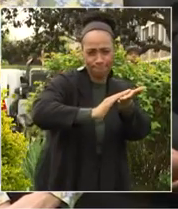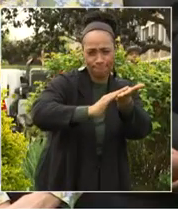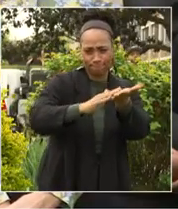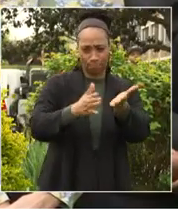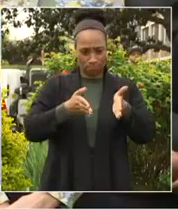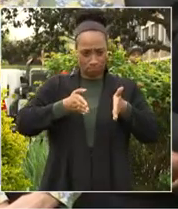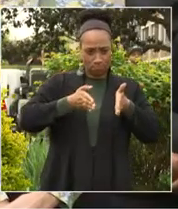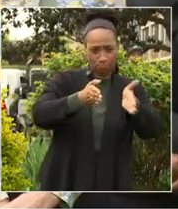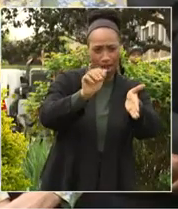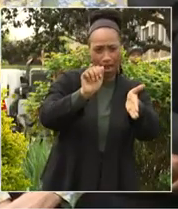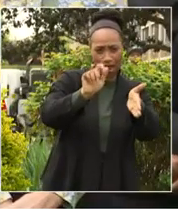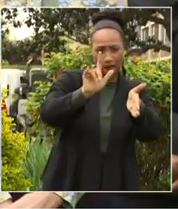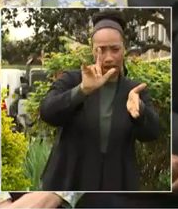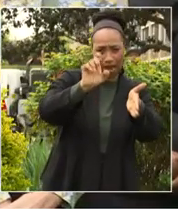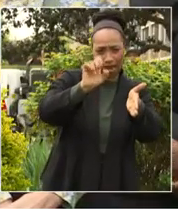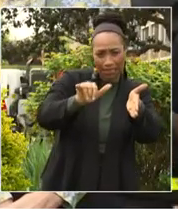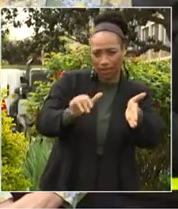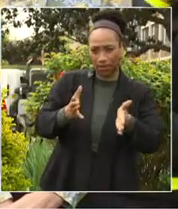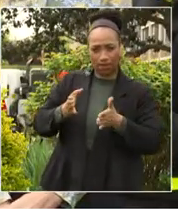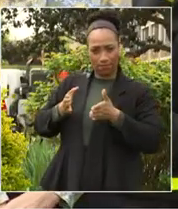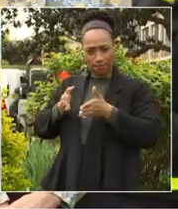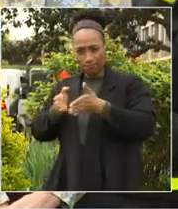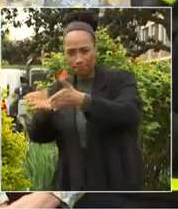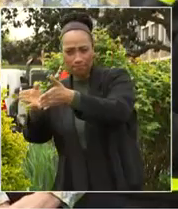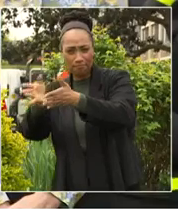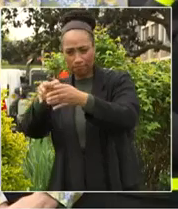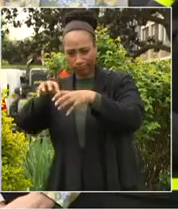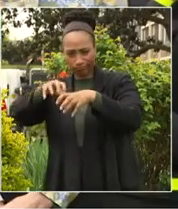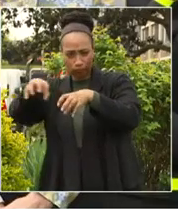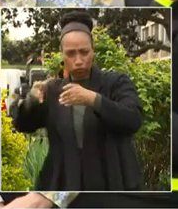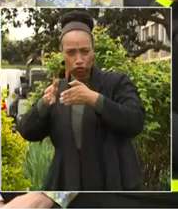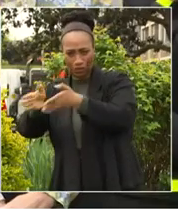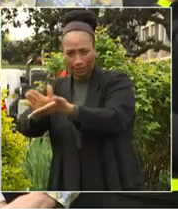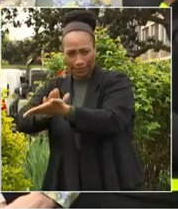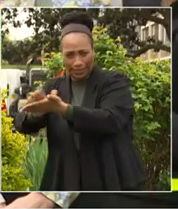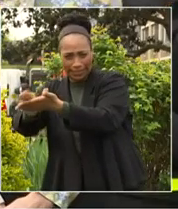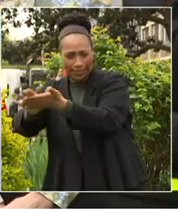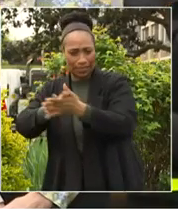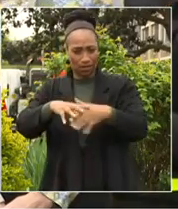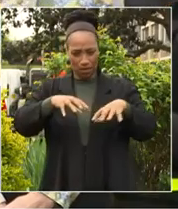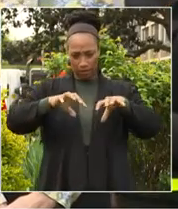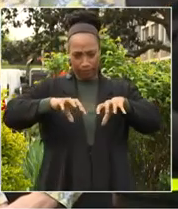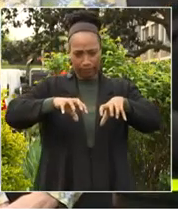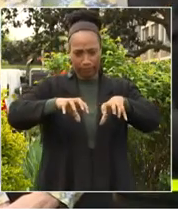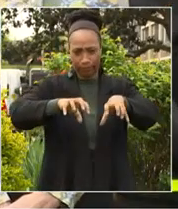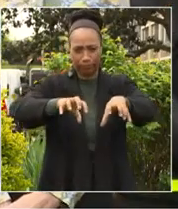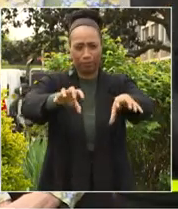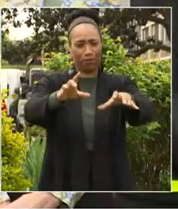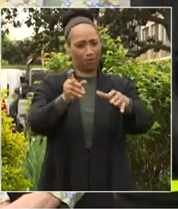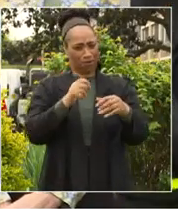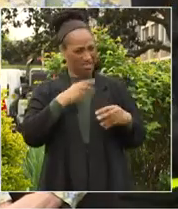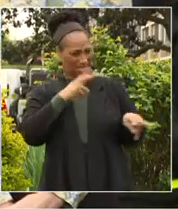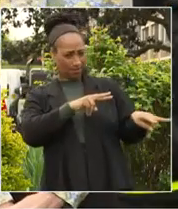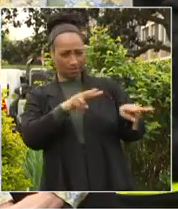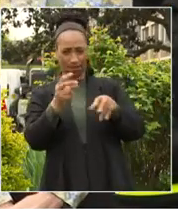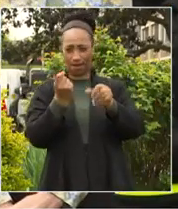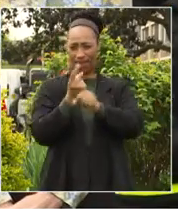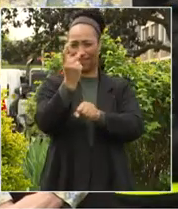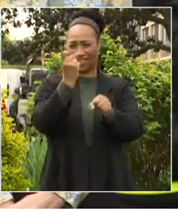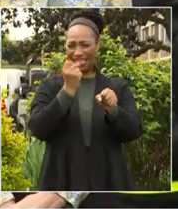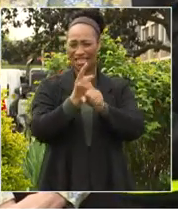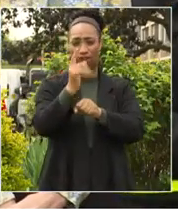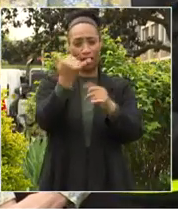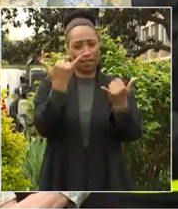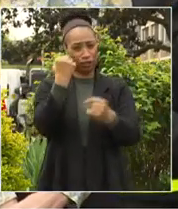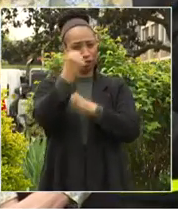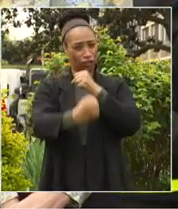potholes. And we did have a more momentous winter this year, so I know that there will be a lot of work for DDOT